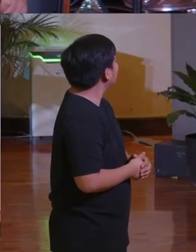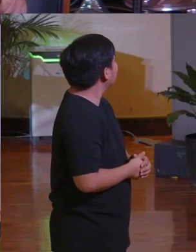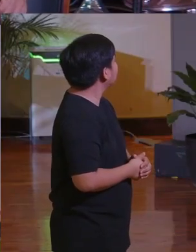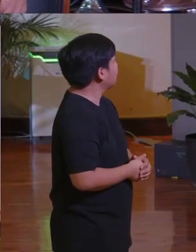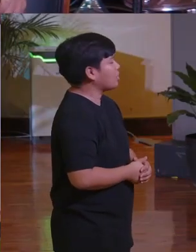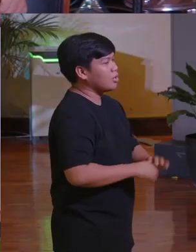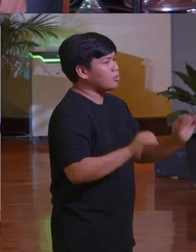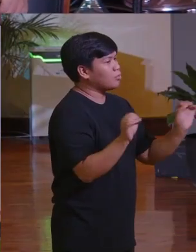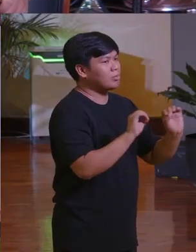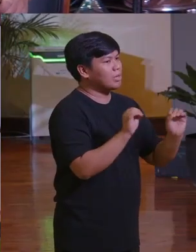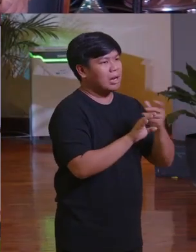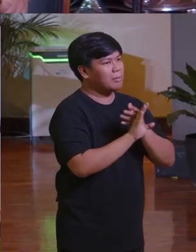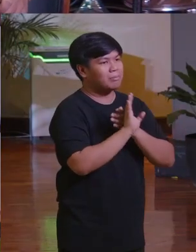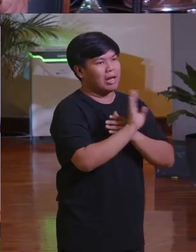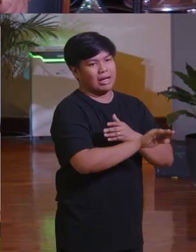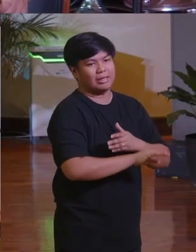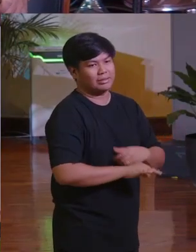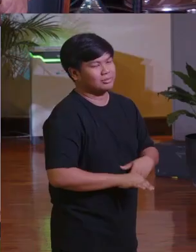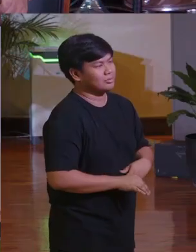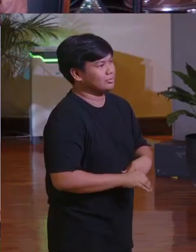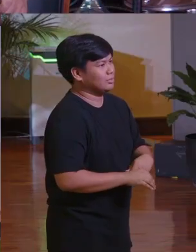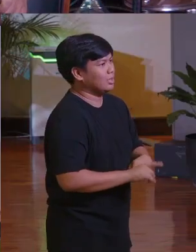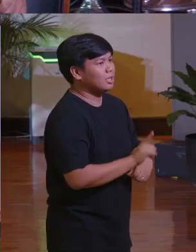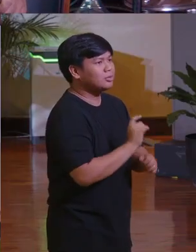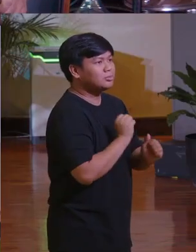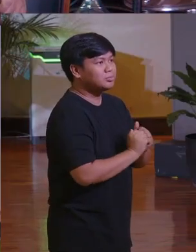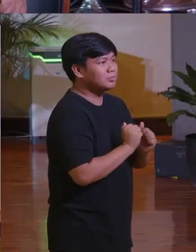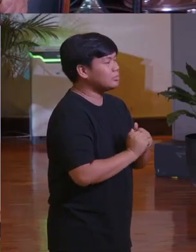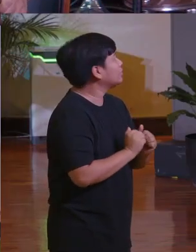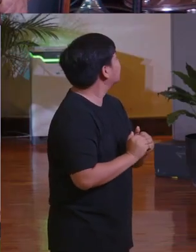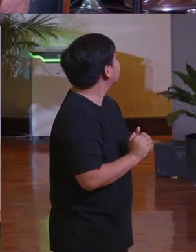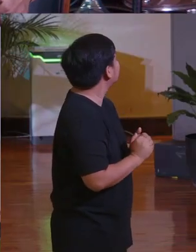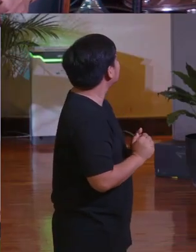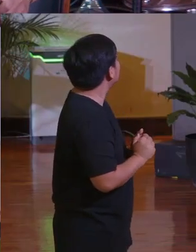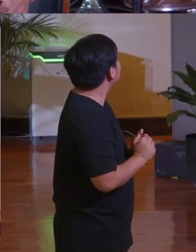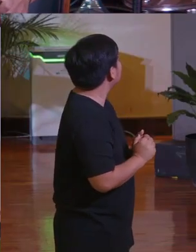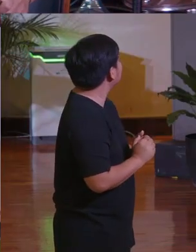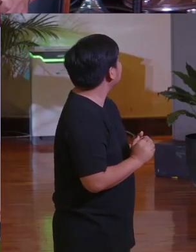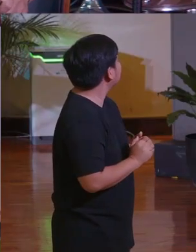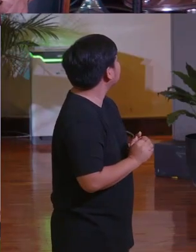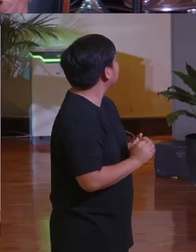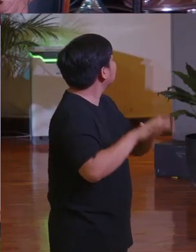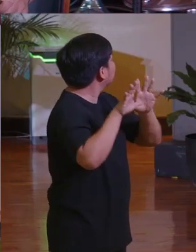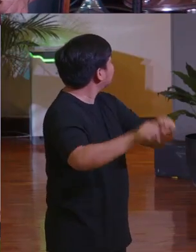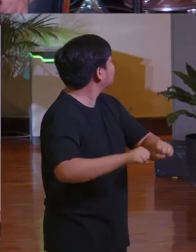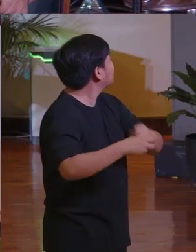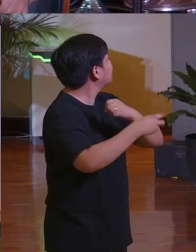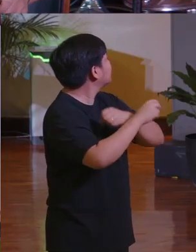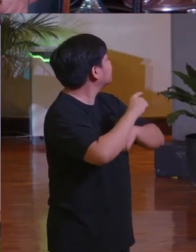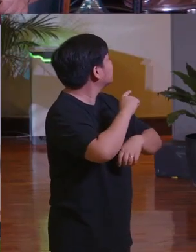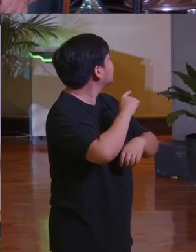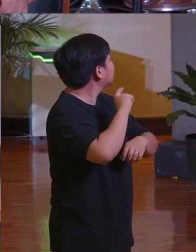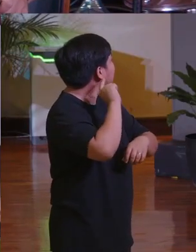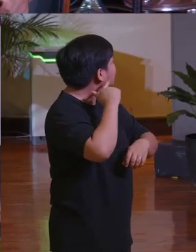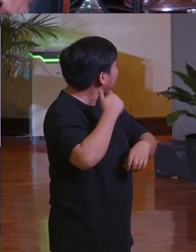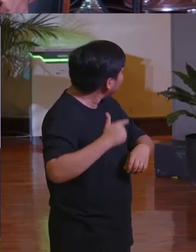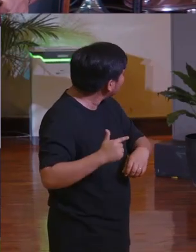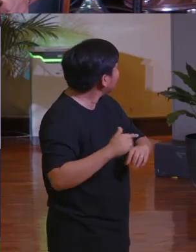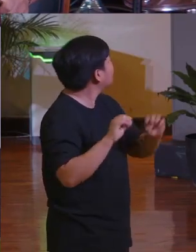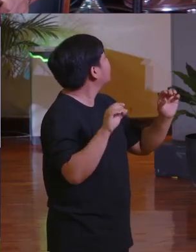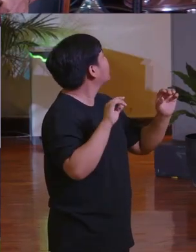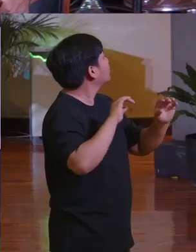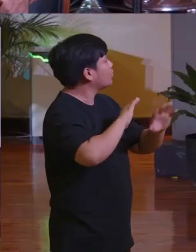cry, but none turns back. Plunder the silver, plunder the gold. There is no end of